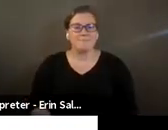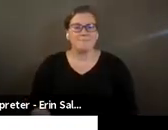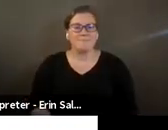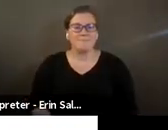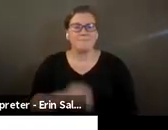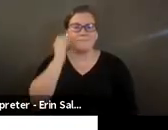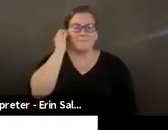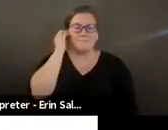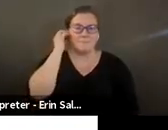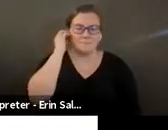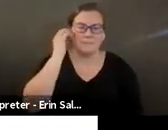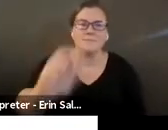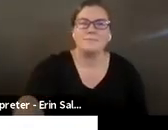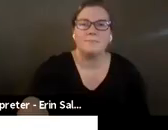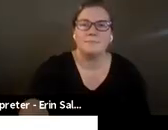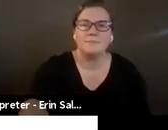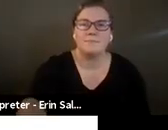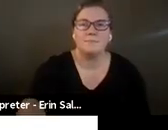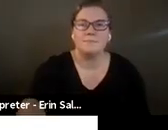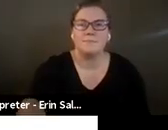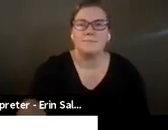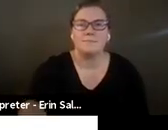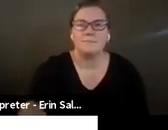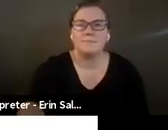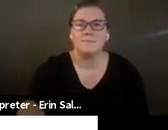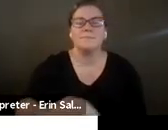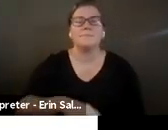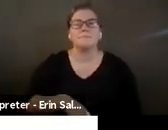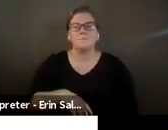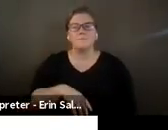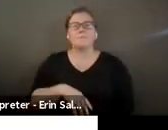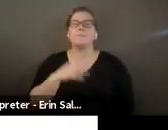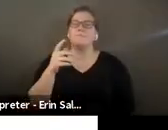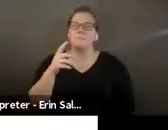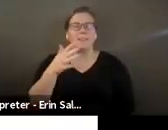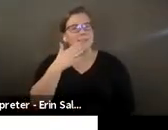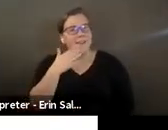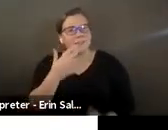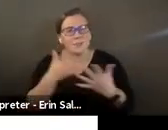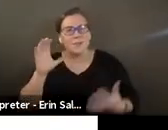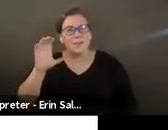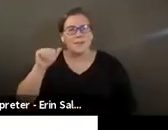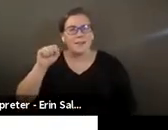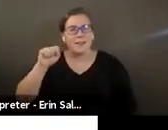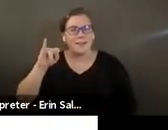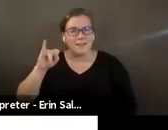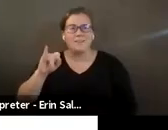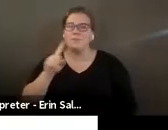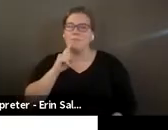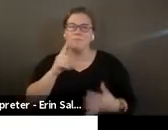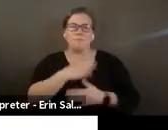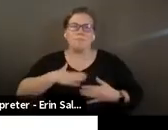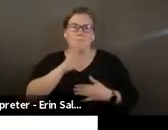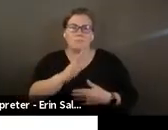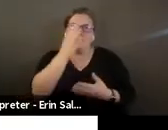Yes, thank you so much, Casey. We are always appreciative of the wealth of knowledge that you are